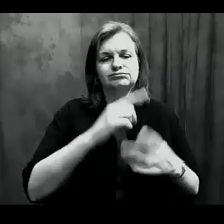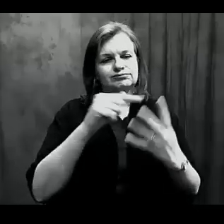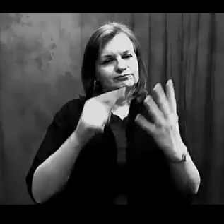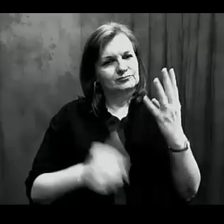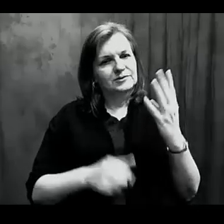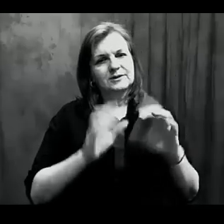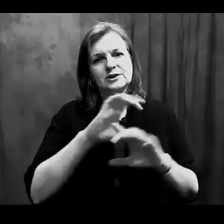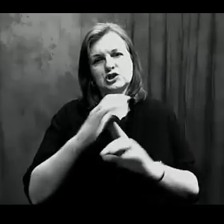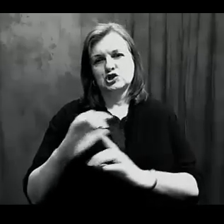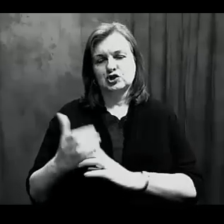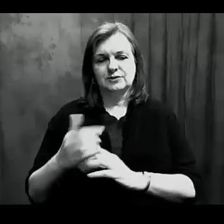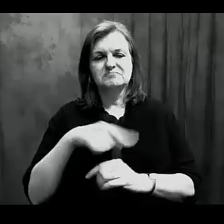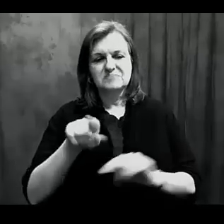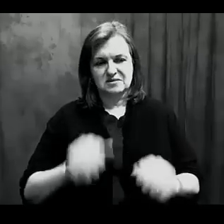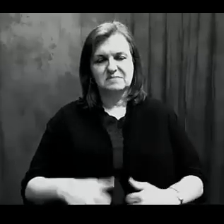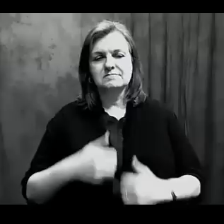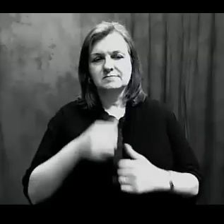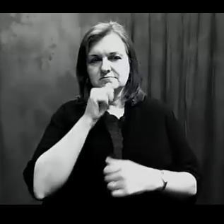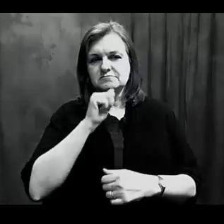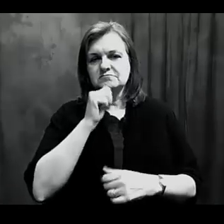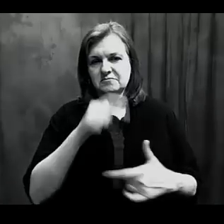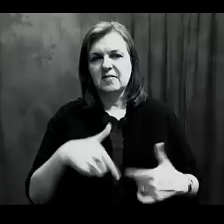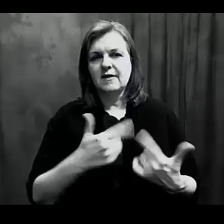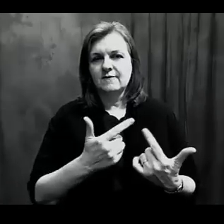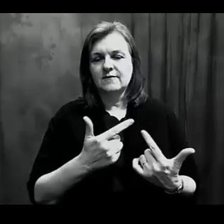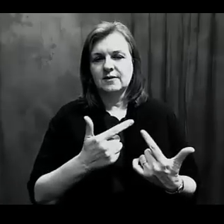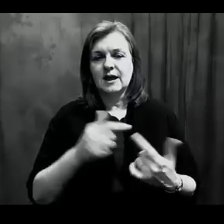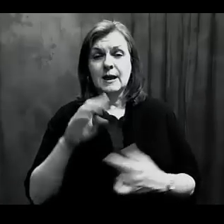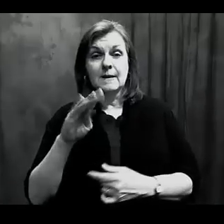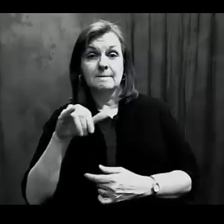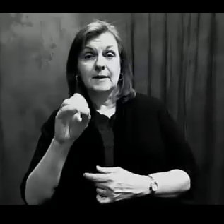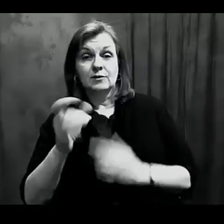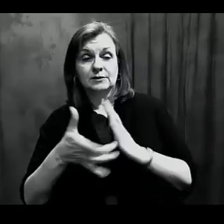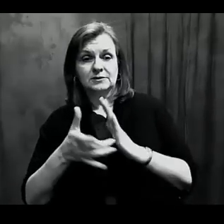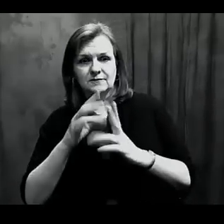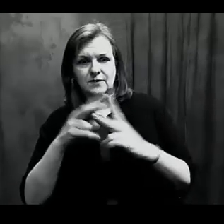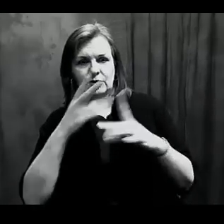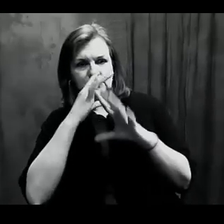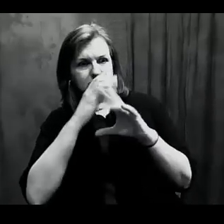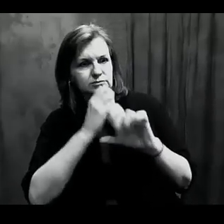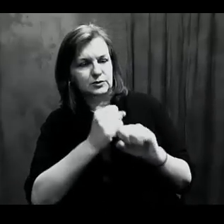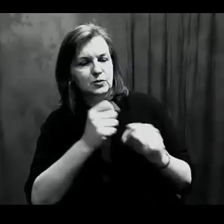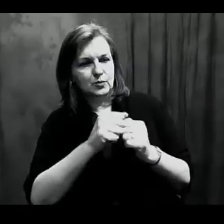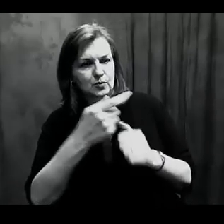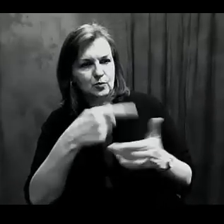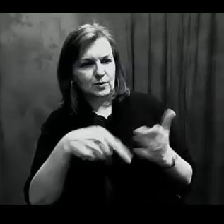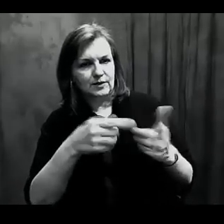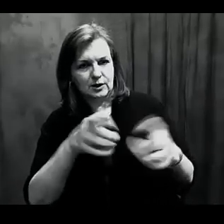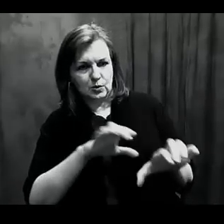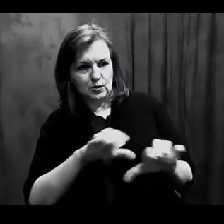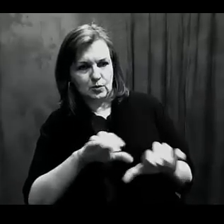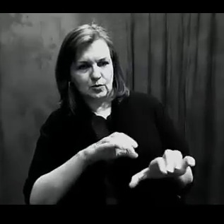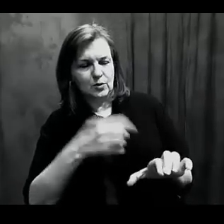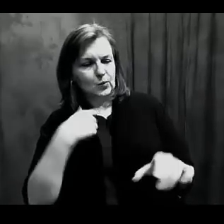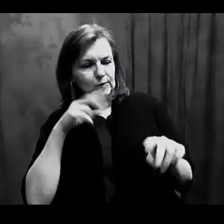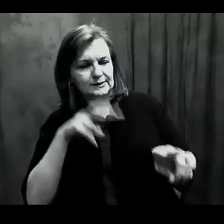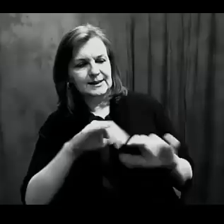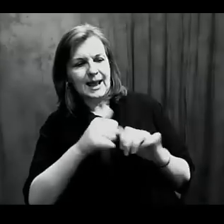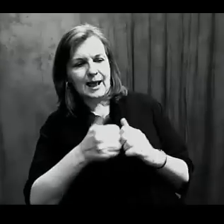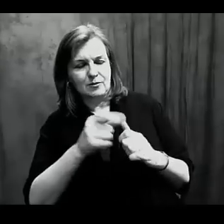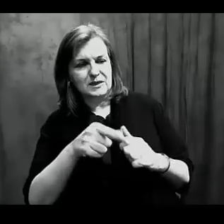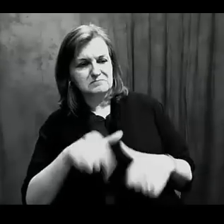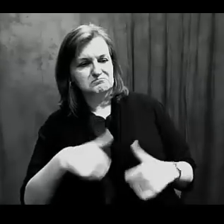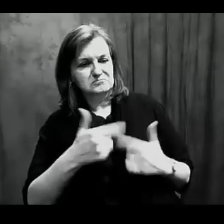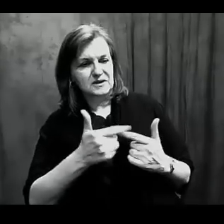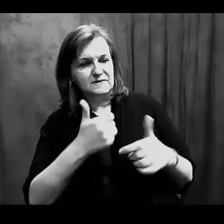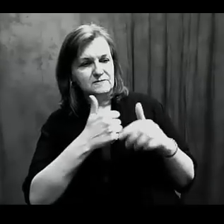salts, extreme pH, all of these things, they are of terrific interest to biotechnology because we